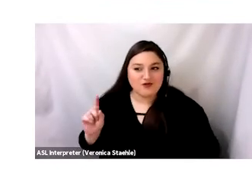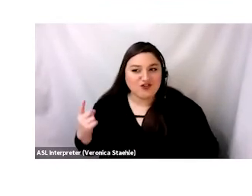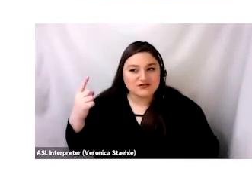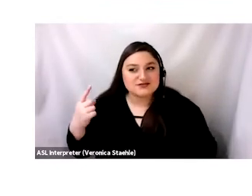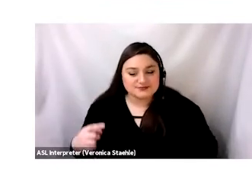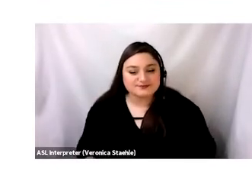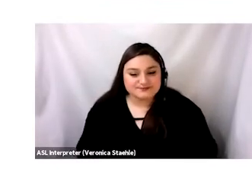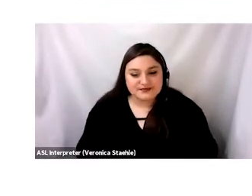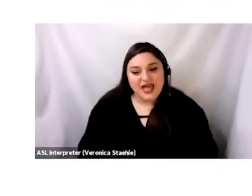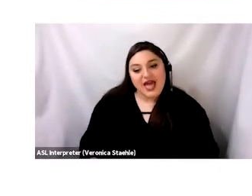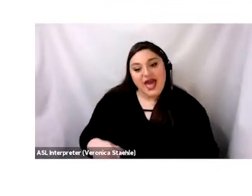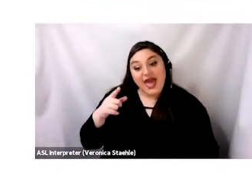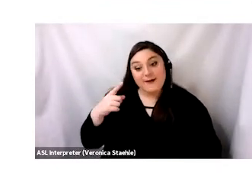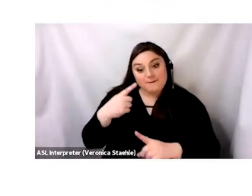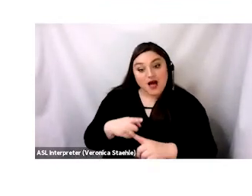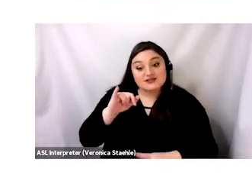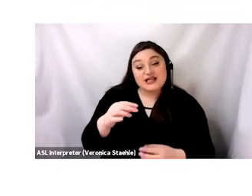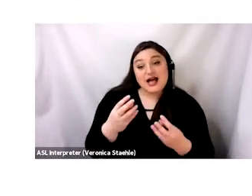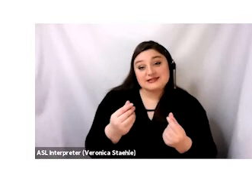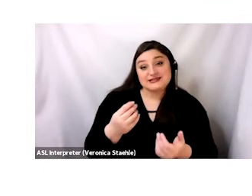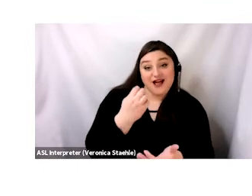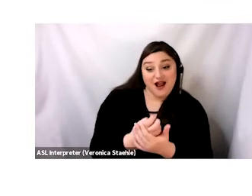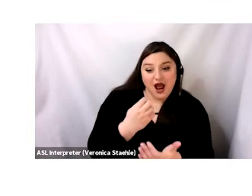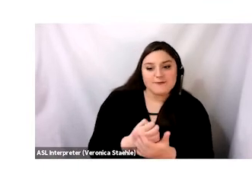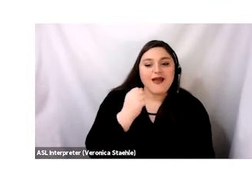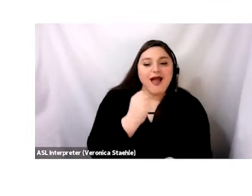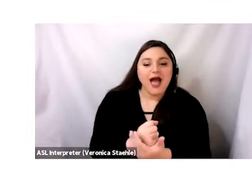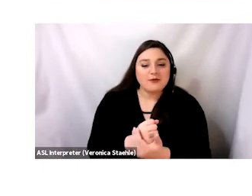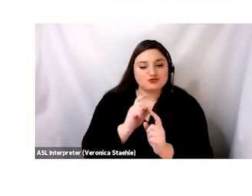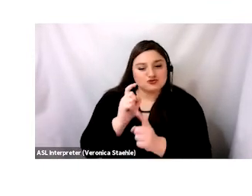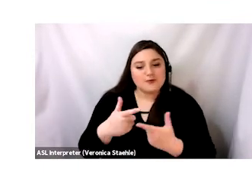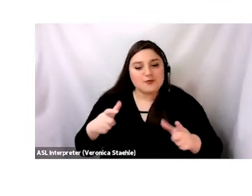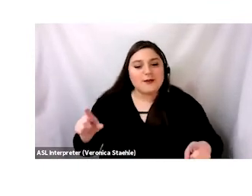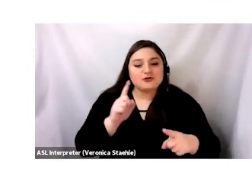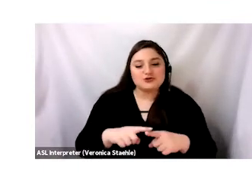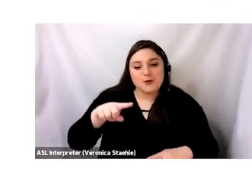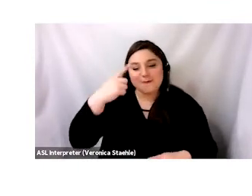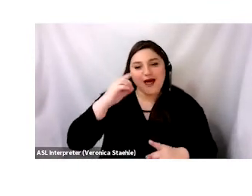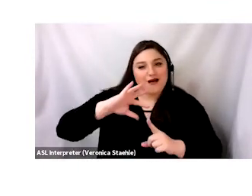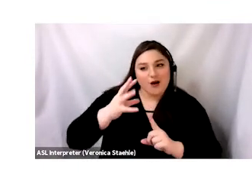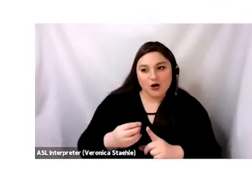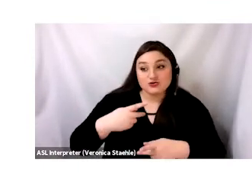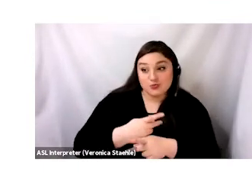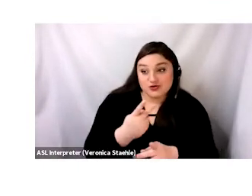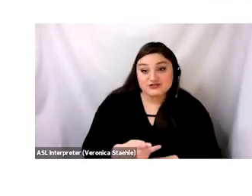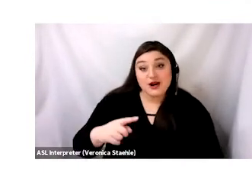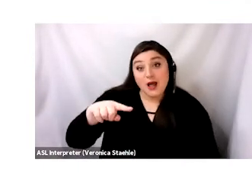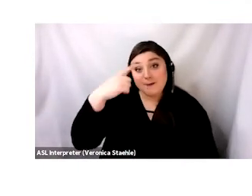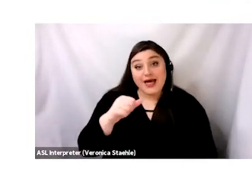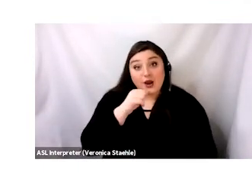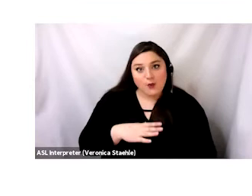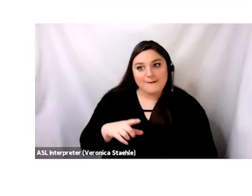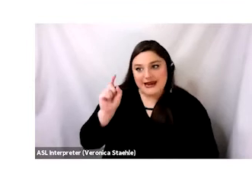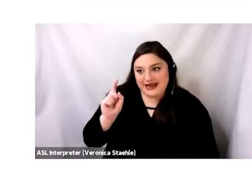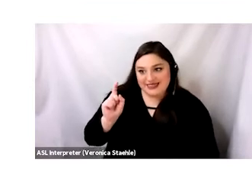contributed greatly to Black cultural production, including the Black quilting tradition. We know that Black slave women were needed for spinning, weaving, and